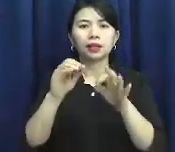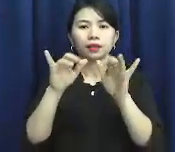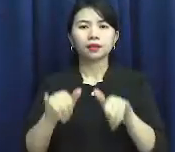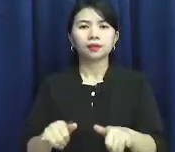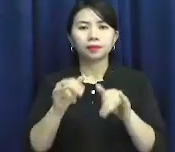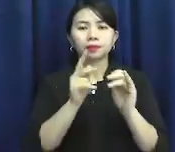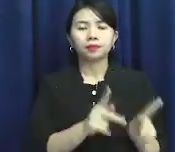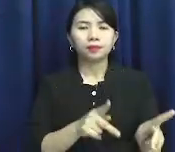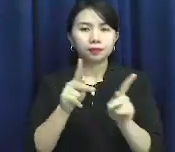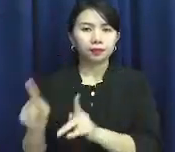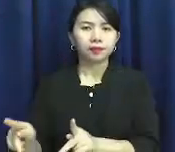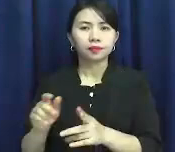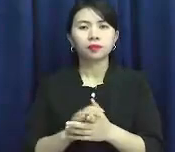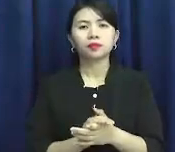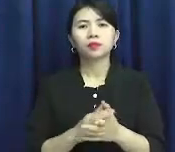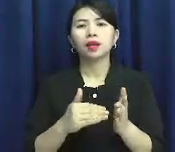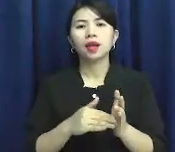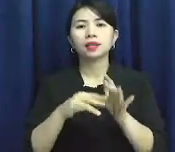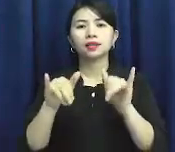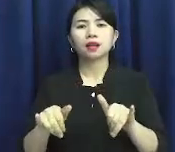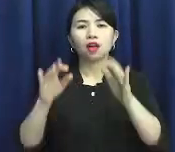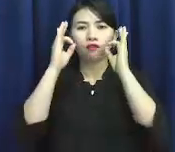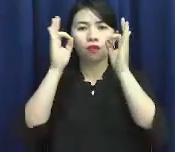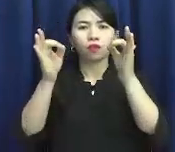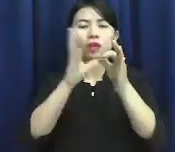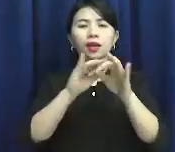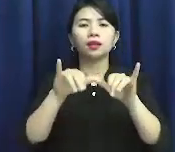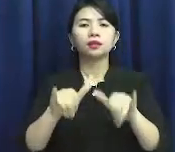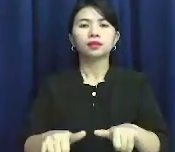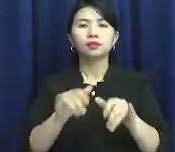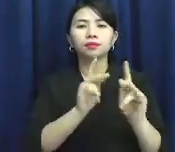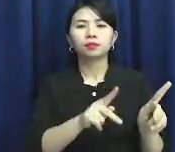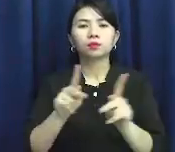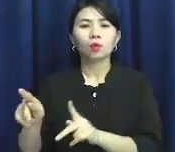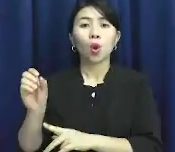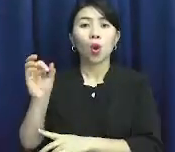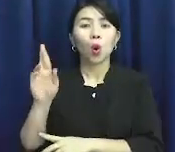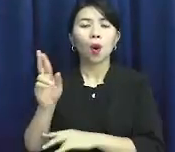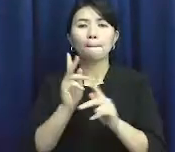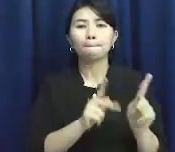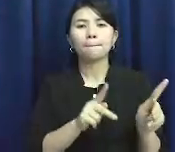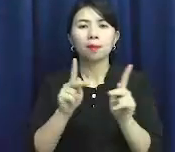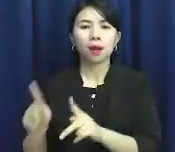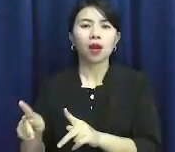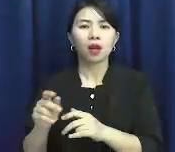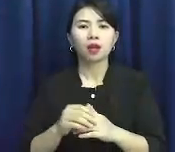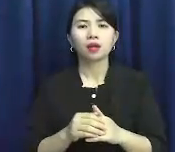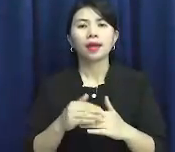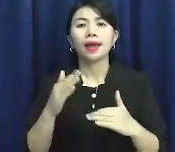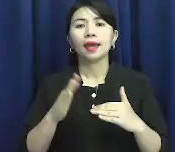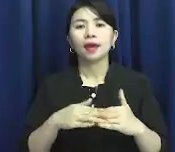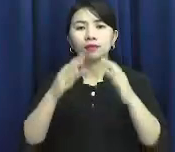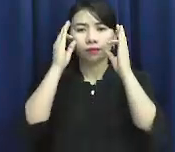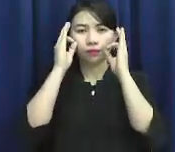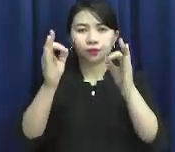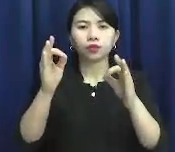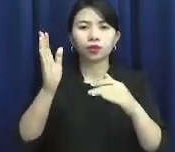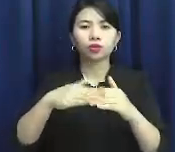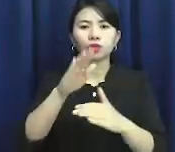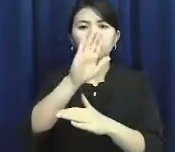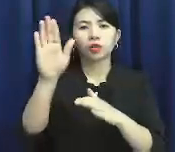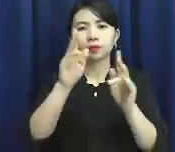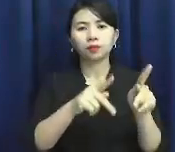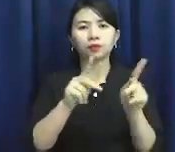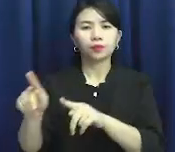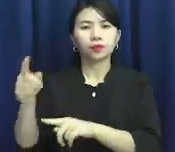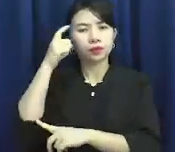and preparation. Stay focused and stay prepared. Or prepare or focus on your preparation for this Christmas